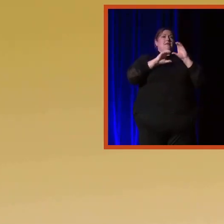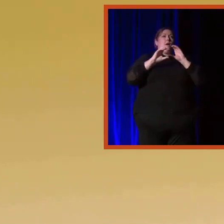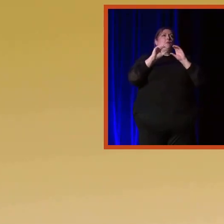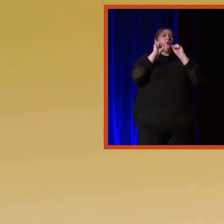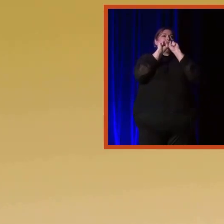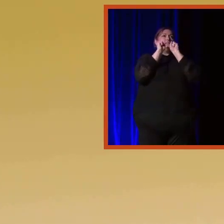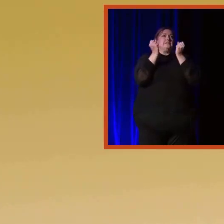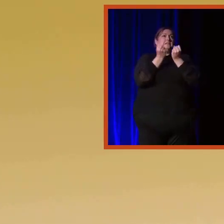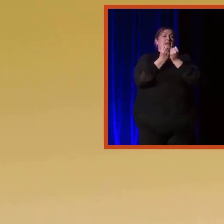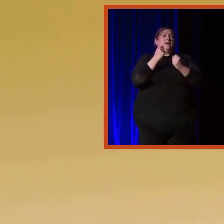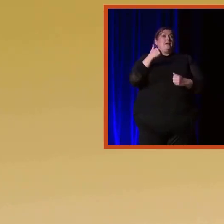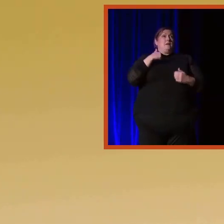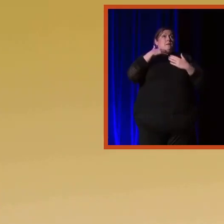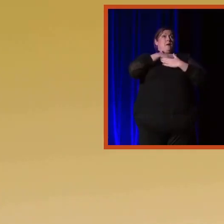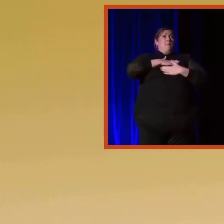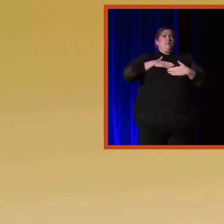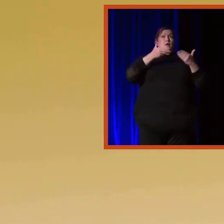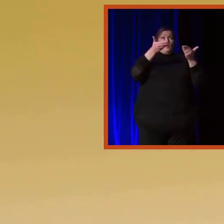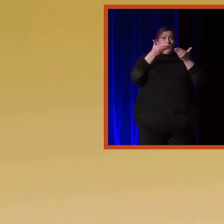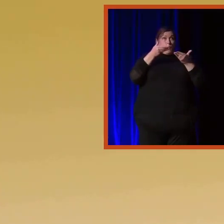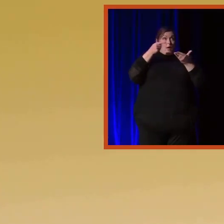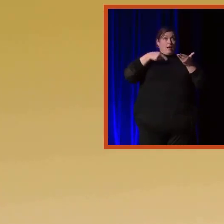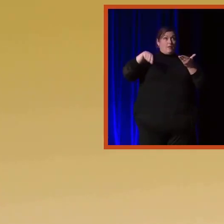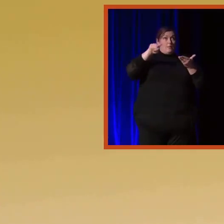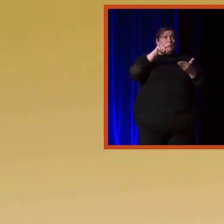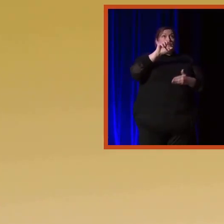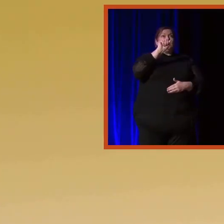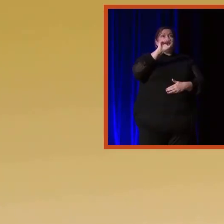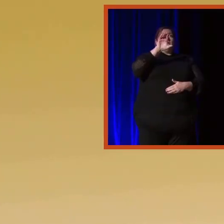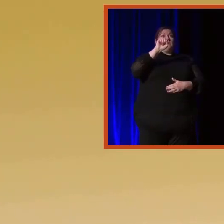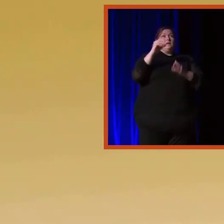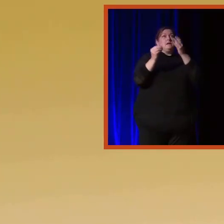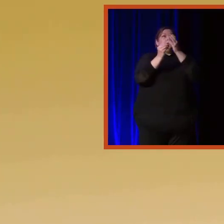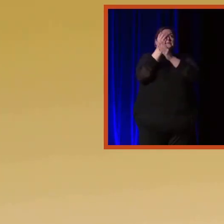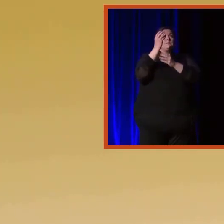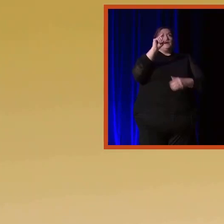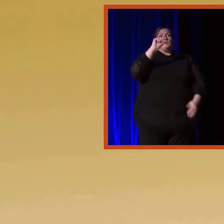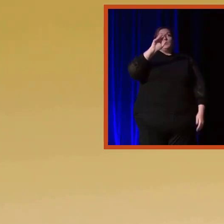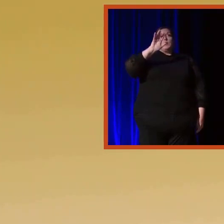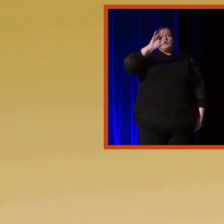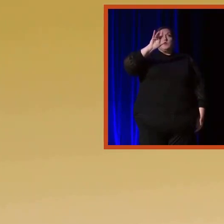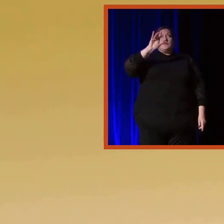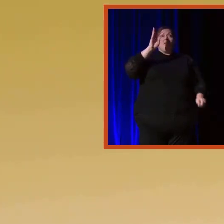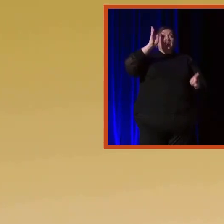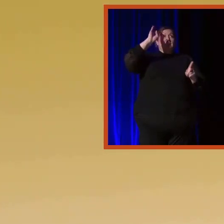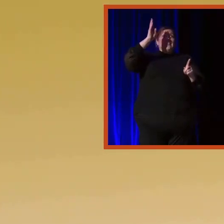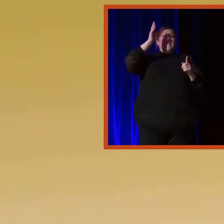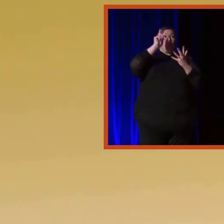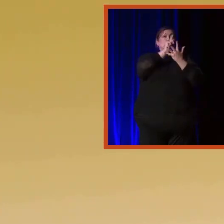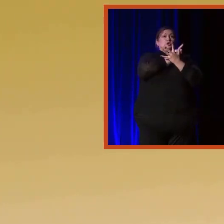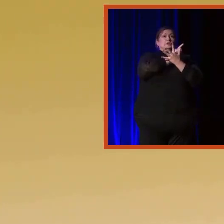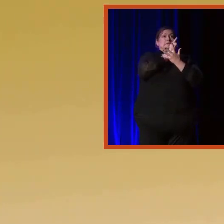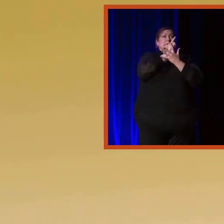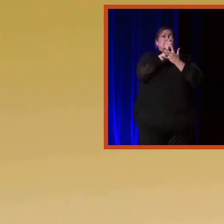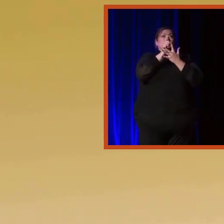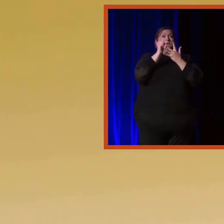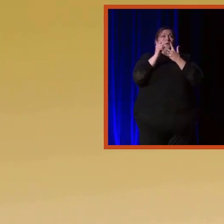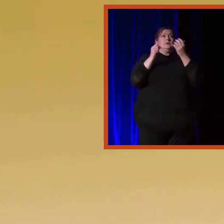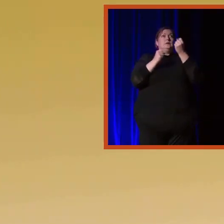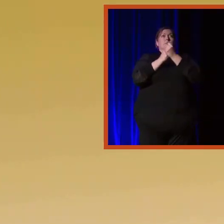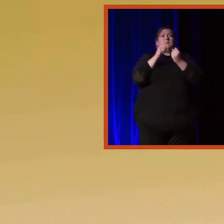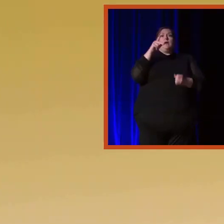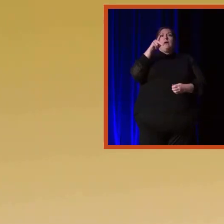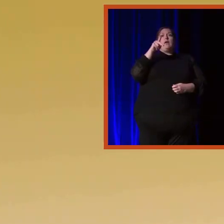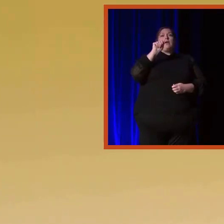my sincere pleasure to welcome you to the ACS Spring 2025 Lecture Series sponsored by the